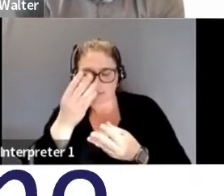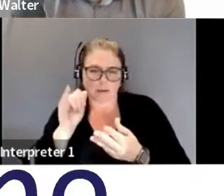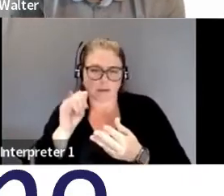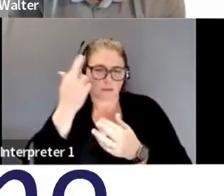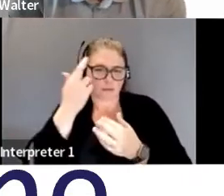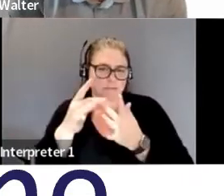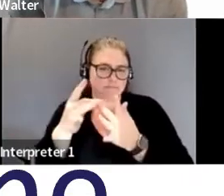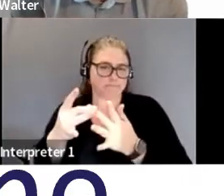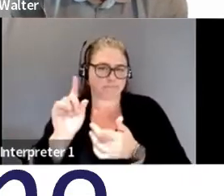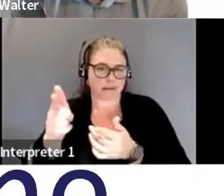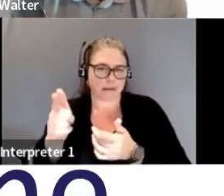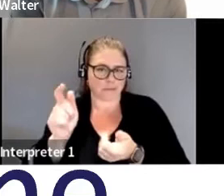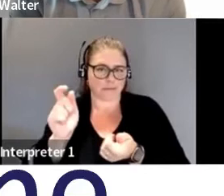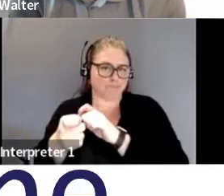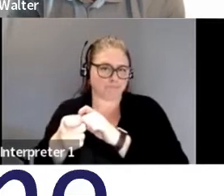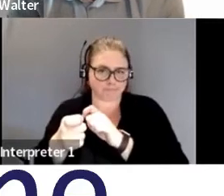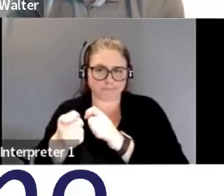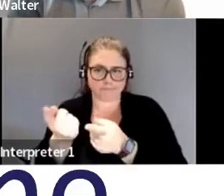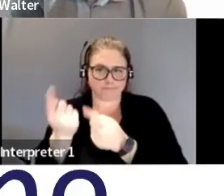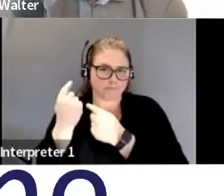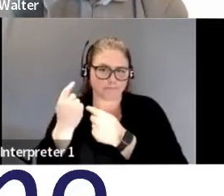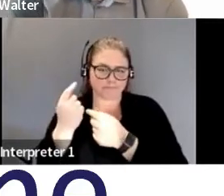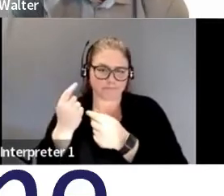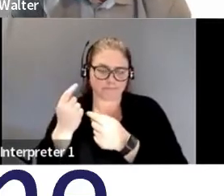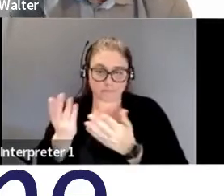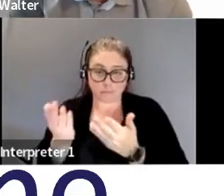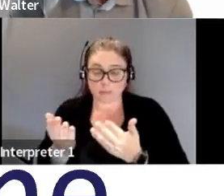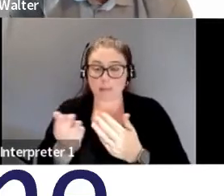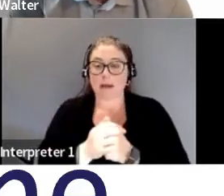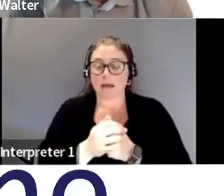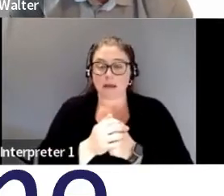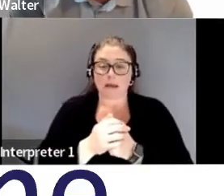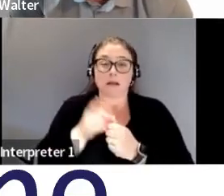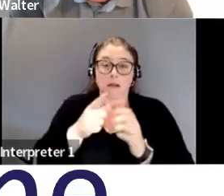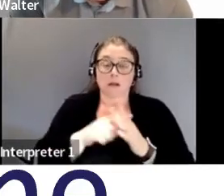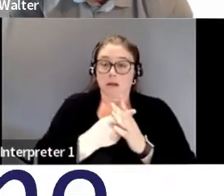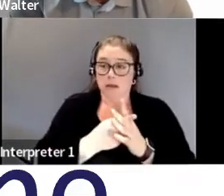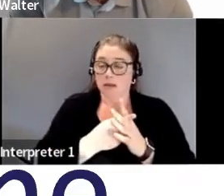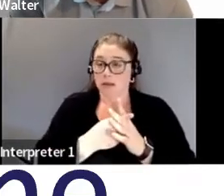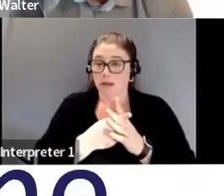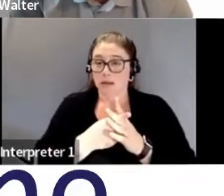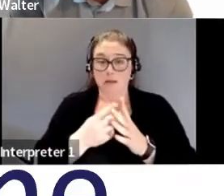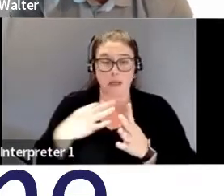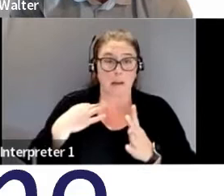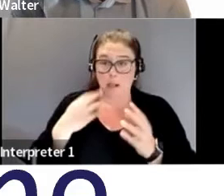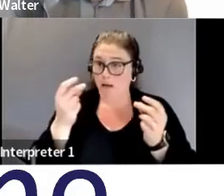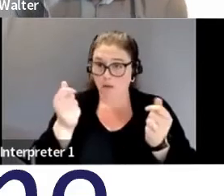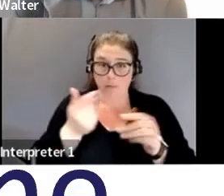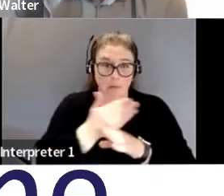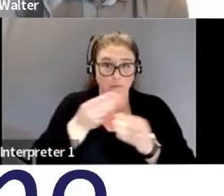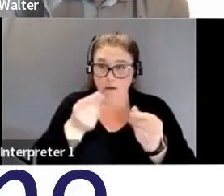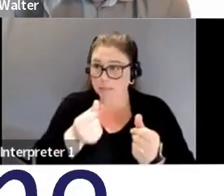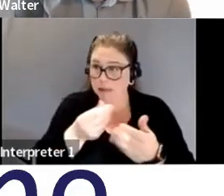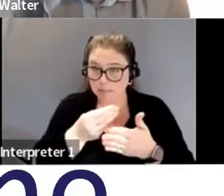Okay, so we've got some good answers. So Sharon says now. Yes, Sharon, you are right. Allison, before spending a cent, beginning of the fiscal year, before a